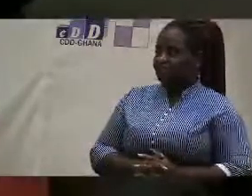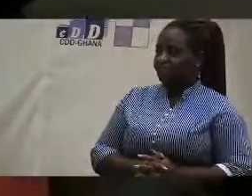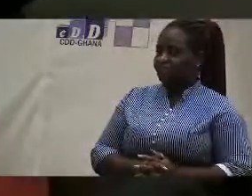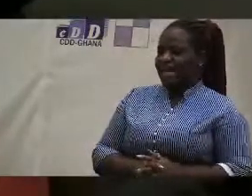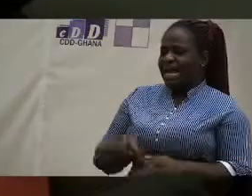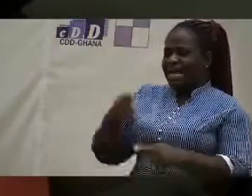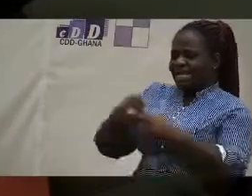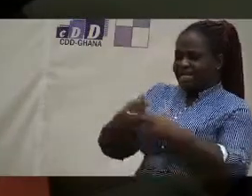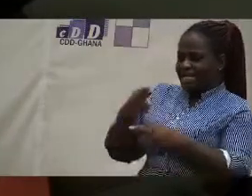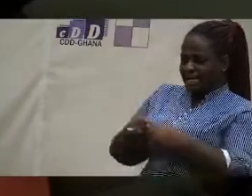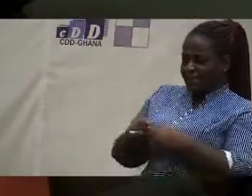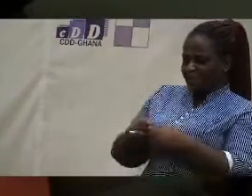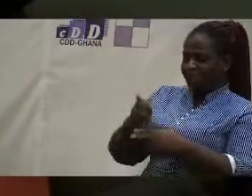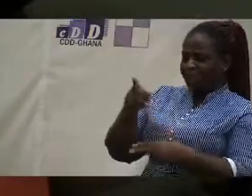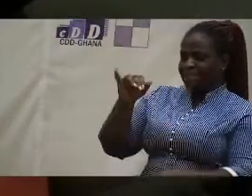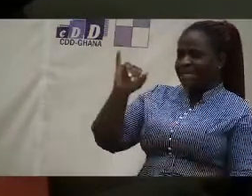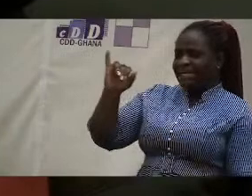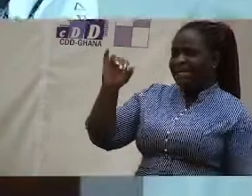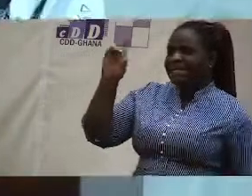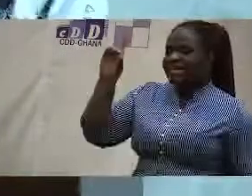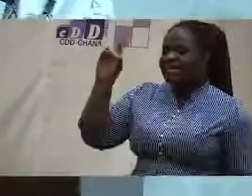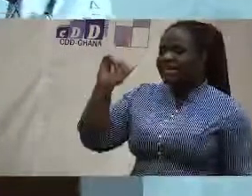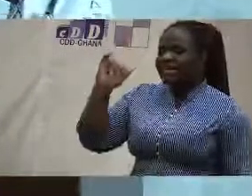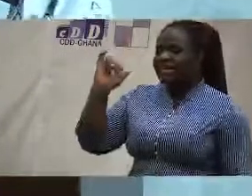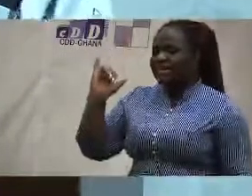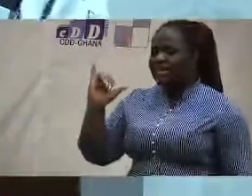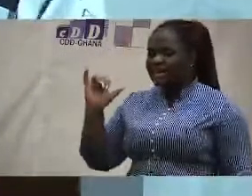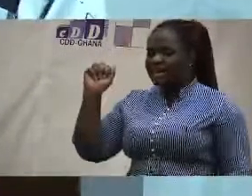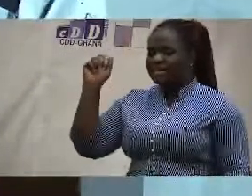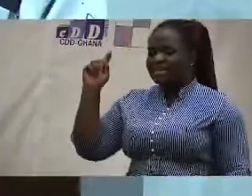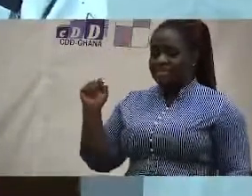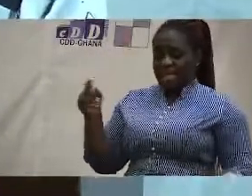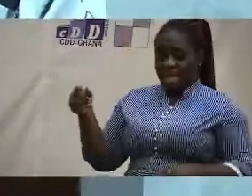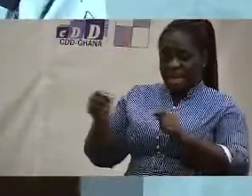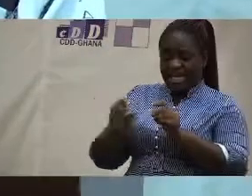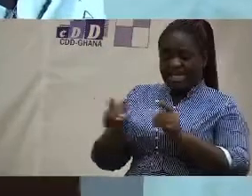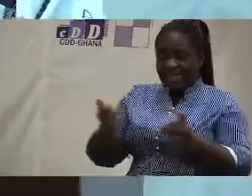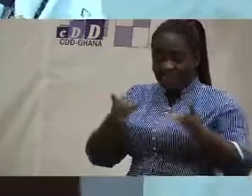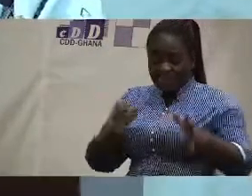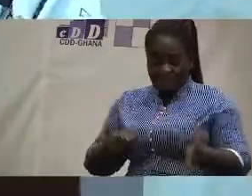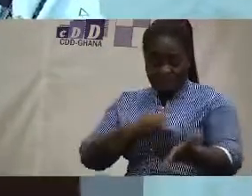Her name is Hidayat Hassan, and she's the director